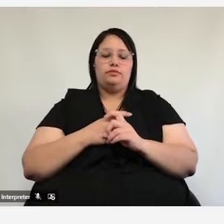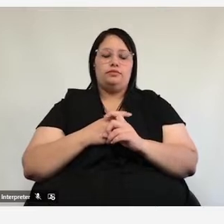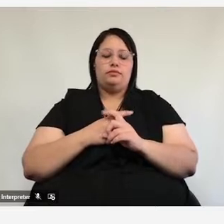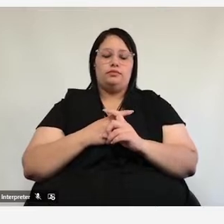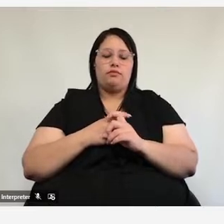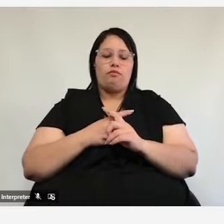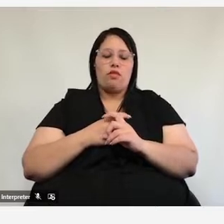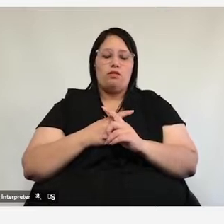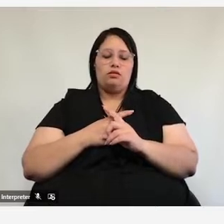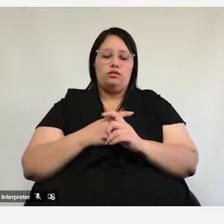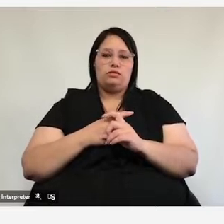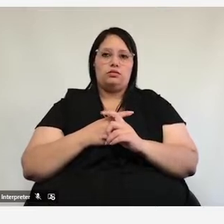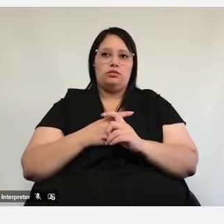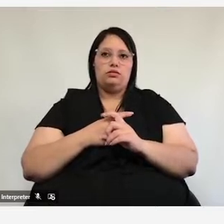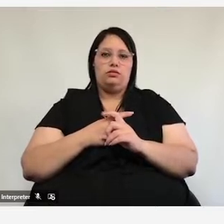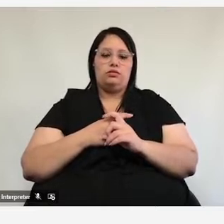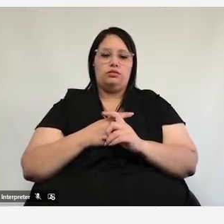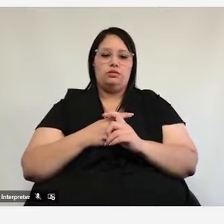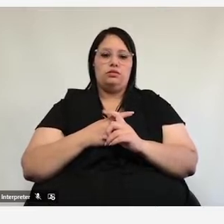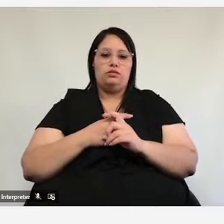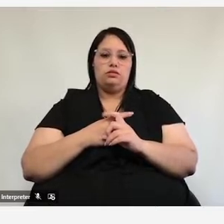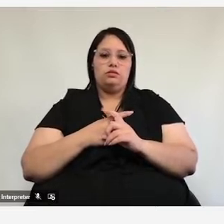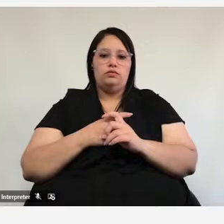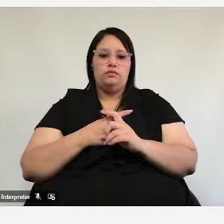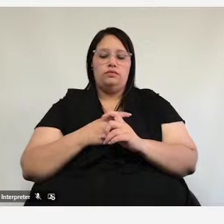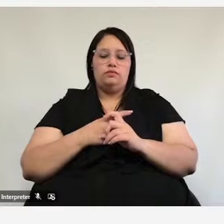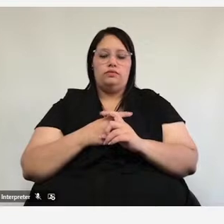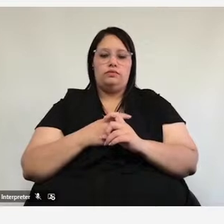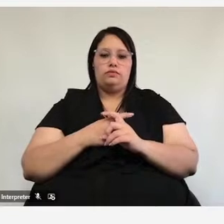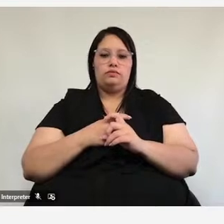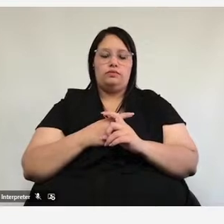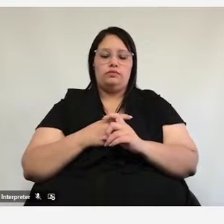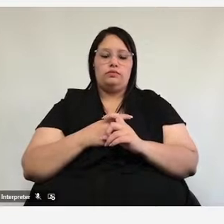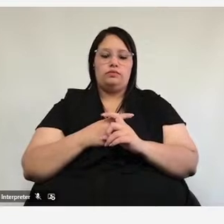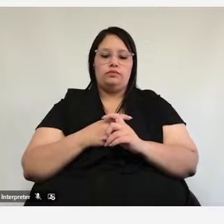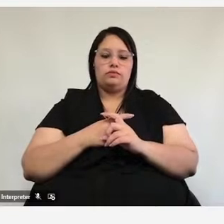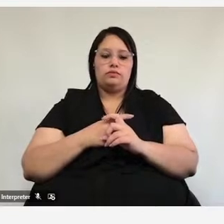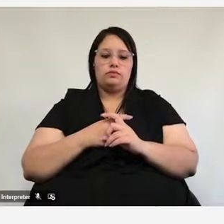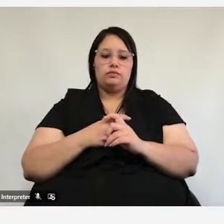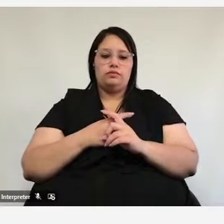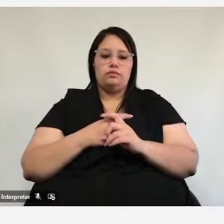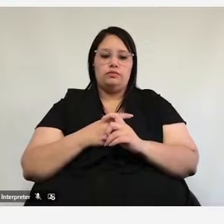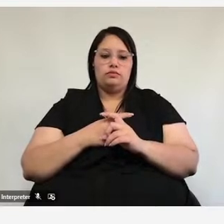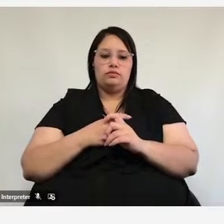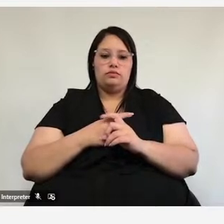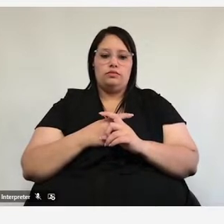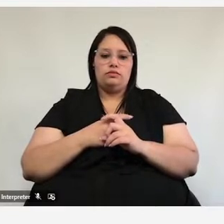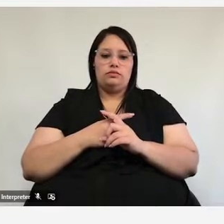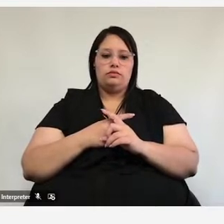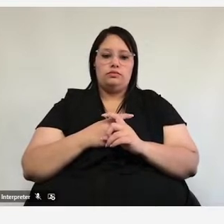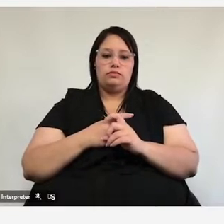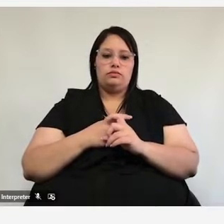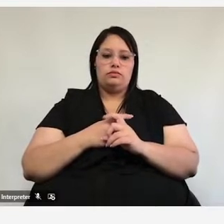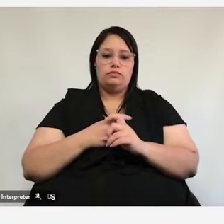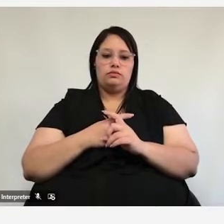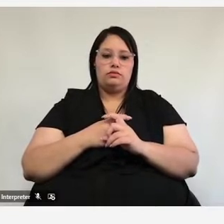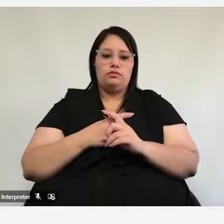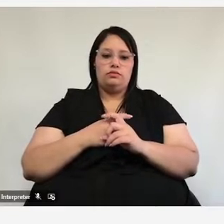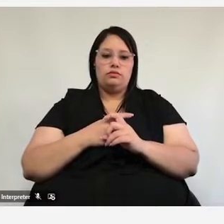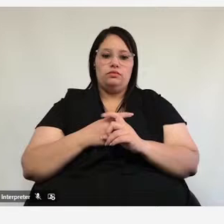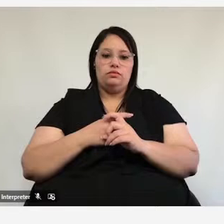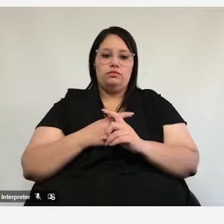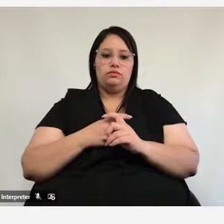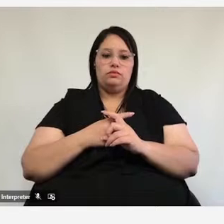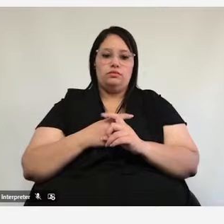Nkosi sikalela i Afrika. Skina abantwano bayo. Kokela inkokeli zayo. Uniki